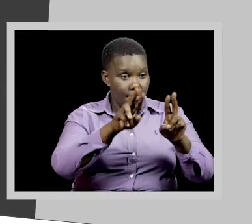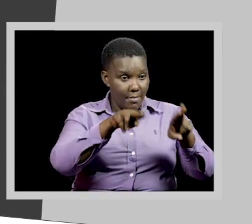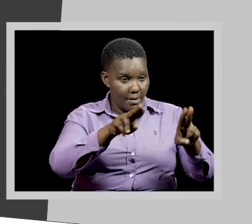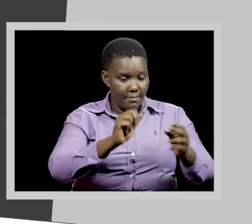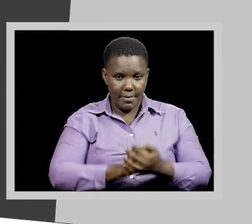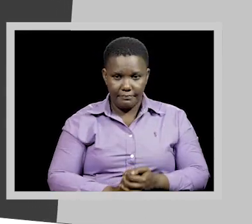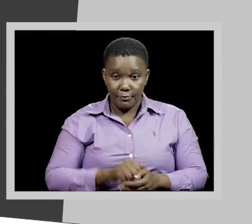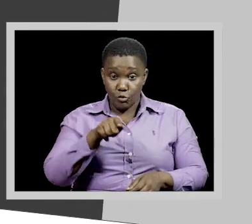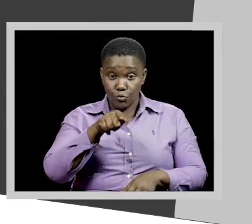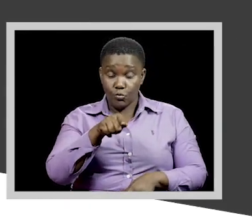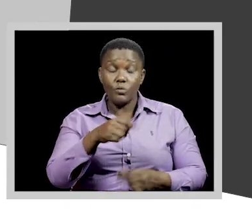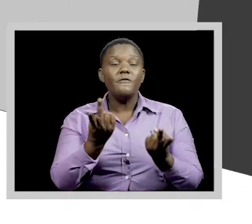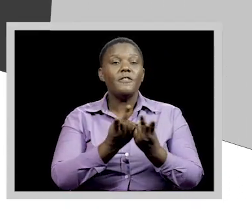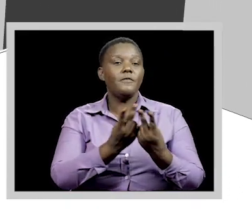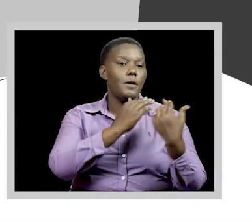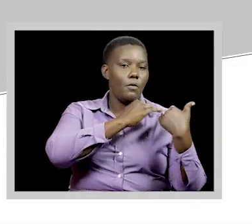responsible for administration.